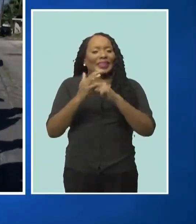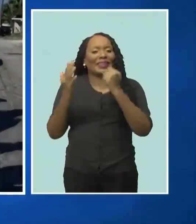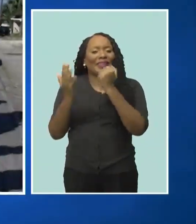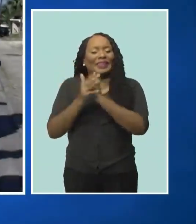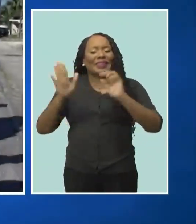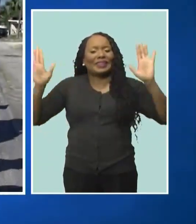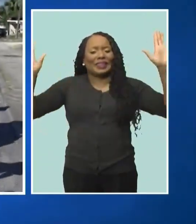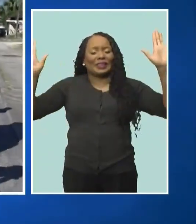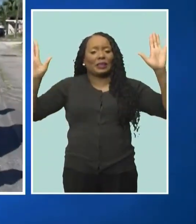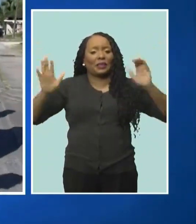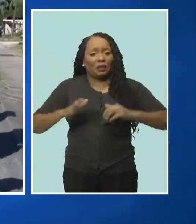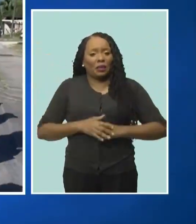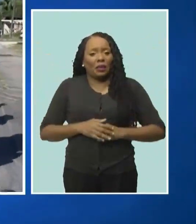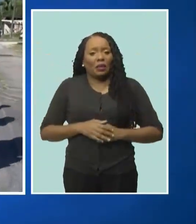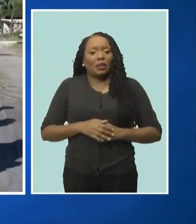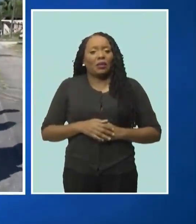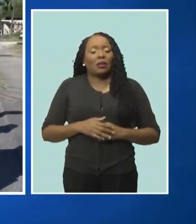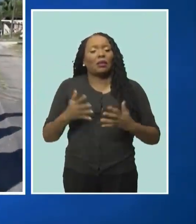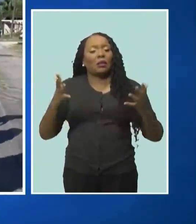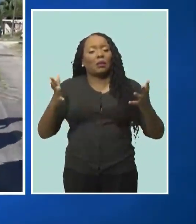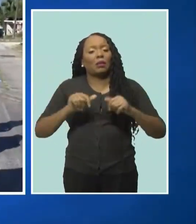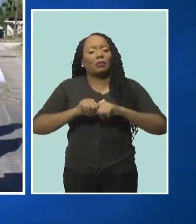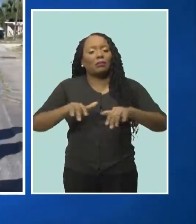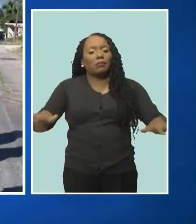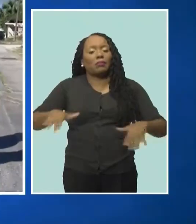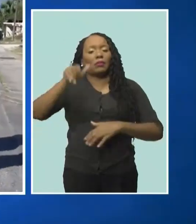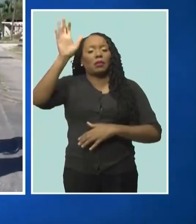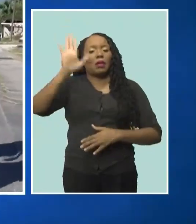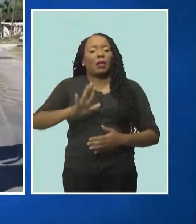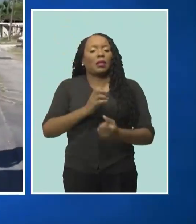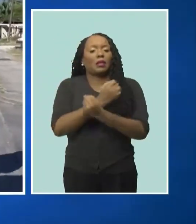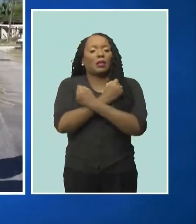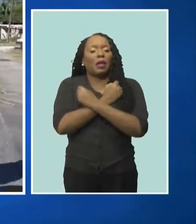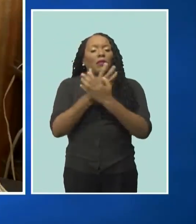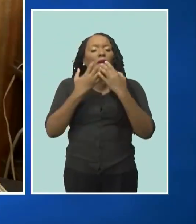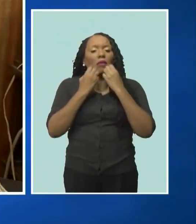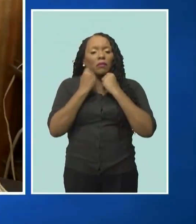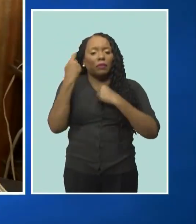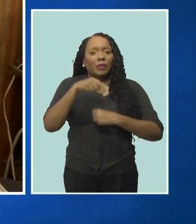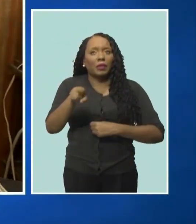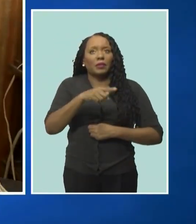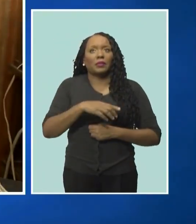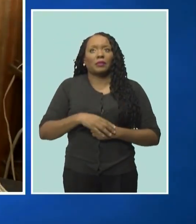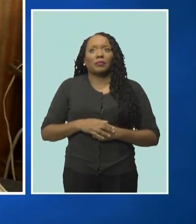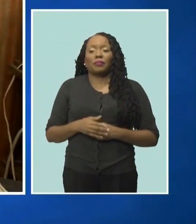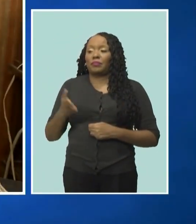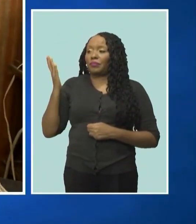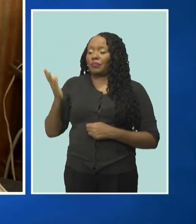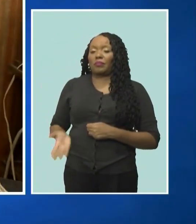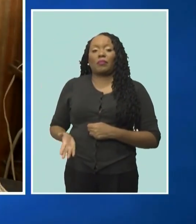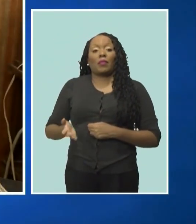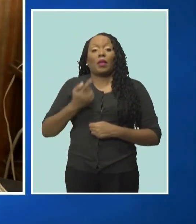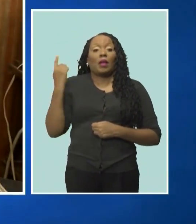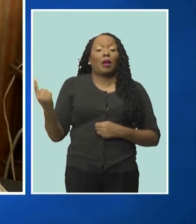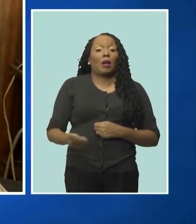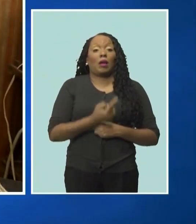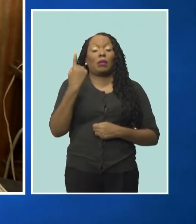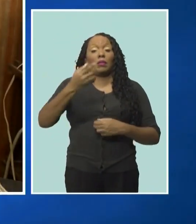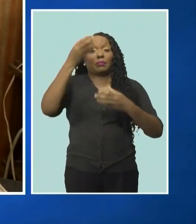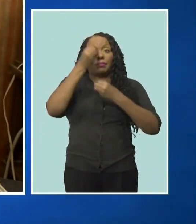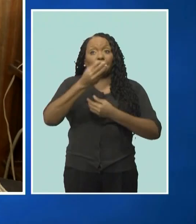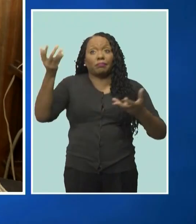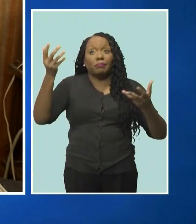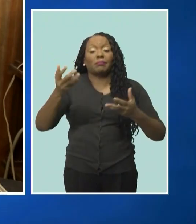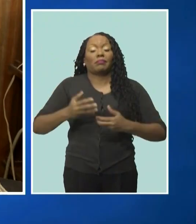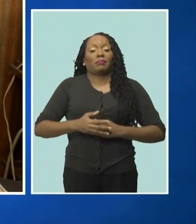Marcus Walren says the church's intention is to spread God's word. And that has always been the message that